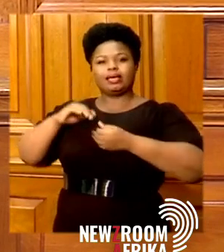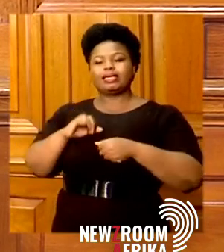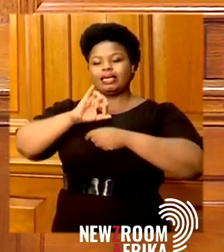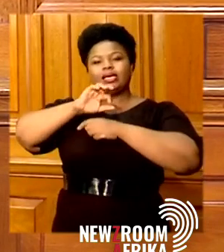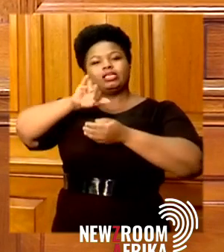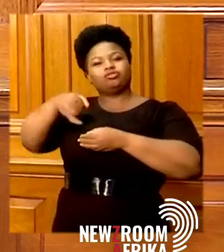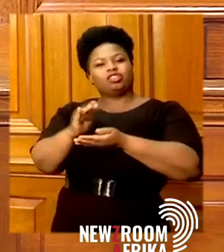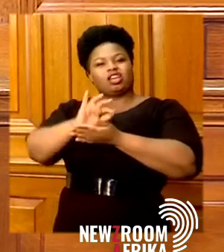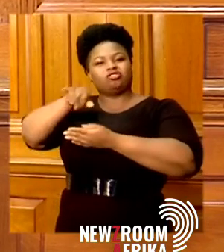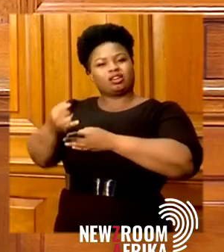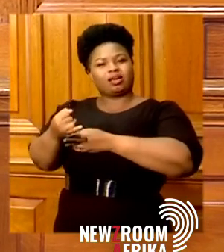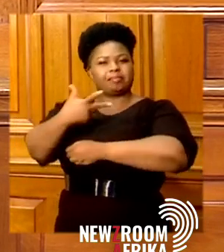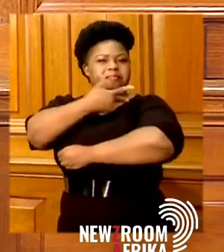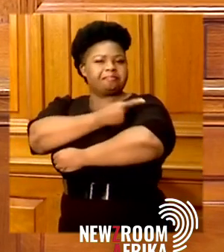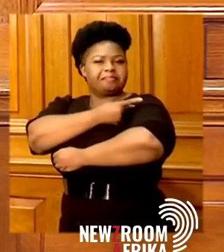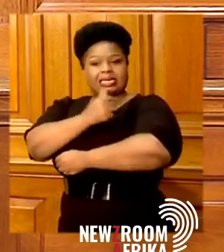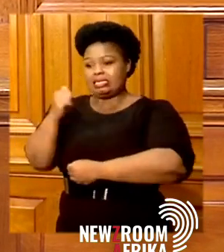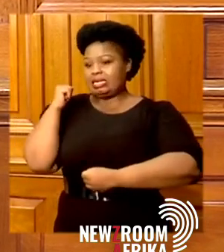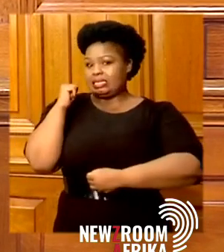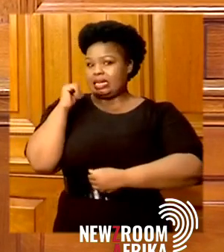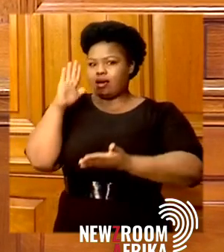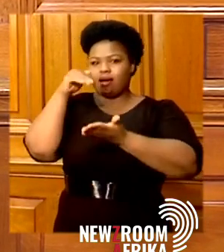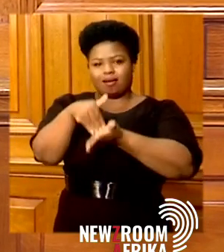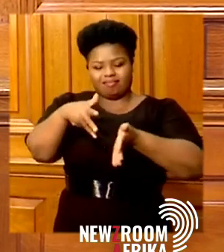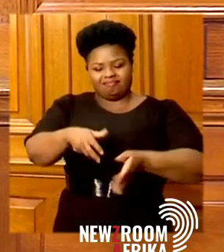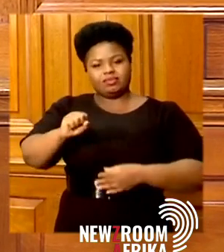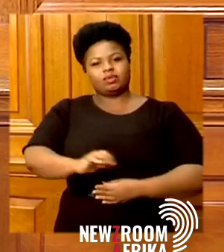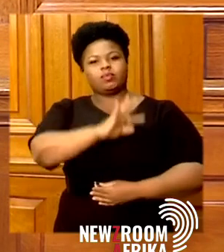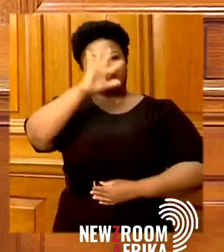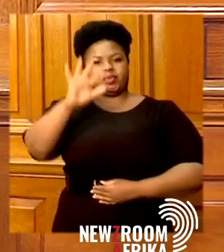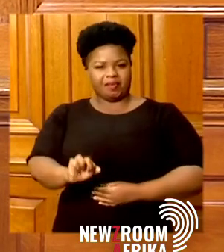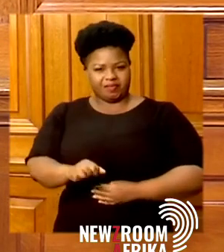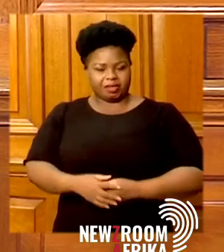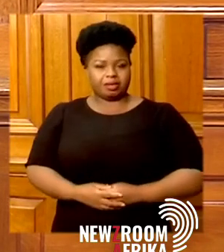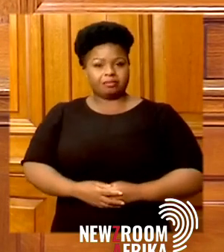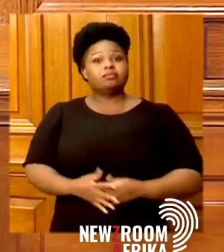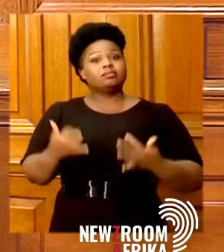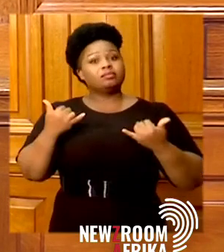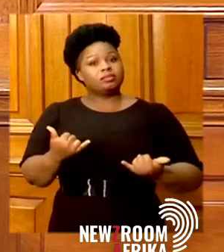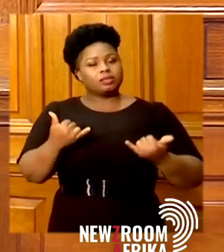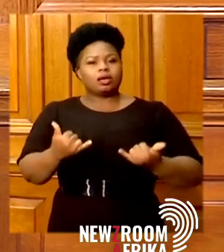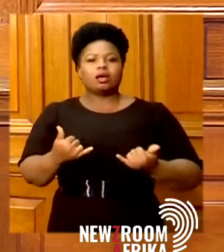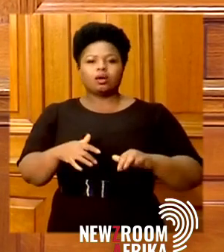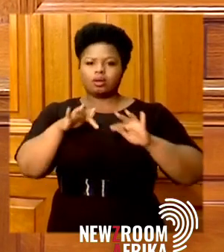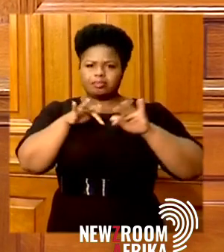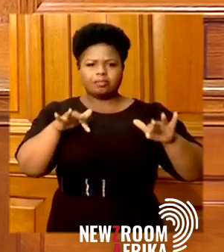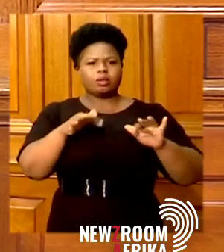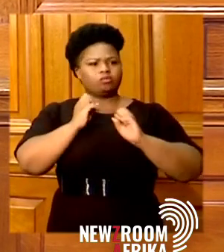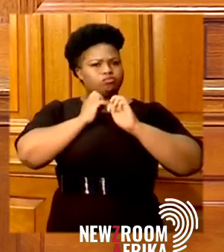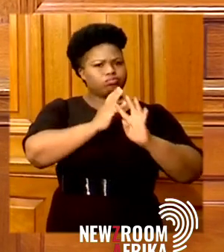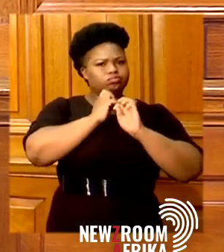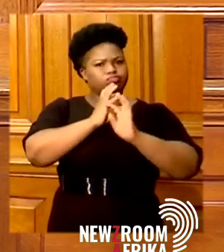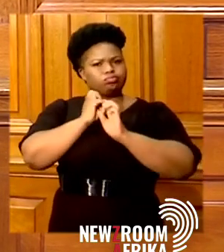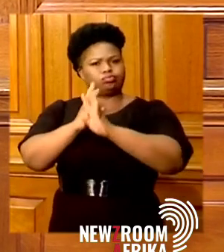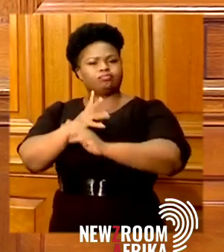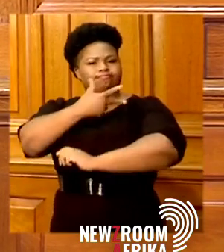Johnson vaccine arrived in the country yesterday, and we are steadily increasing the number of doses